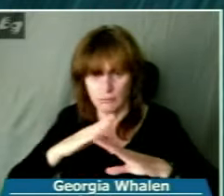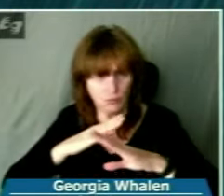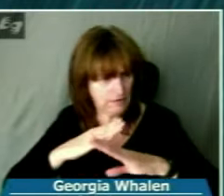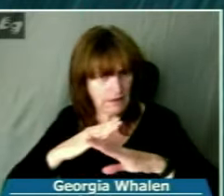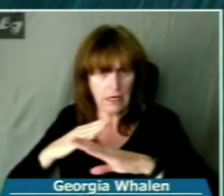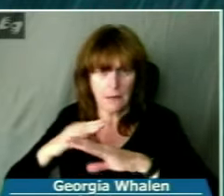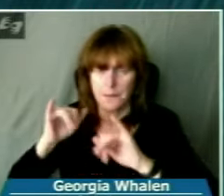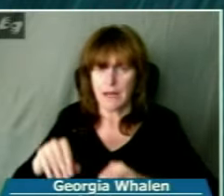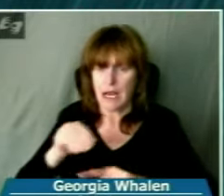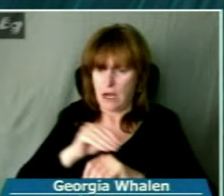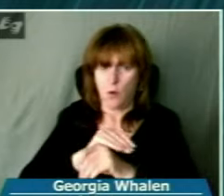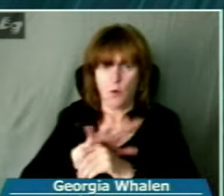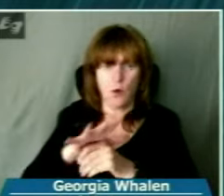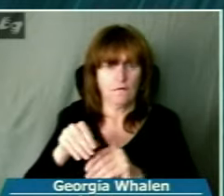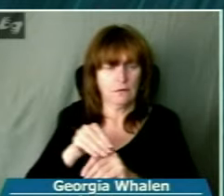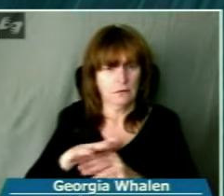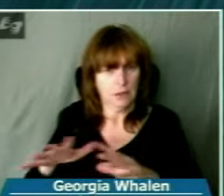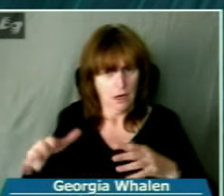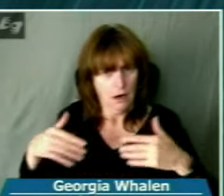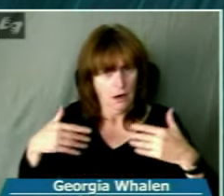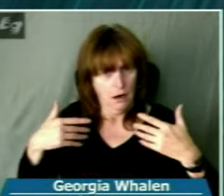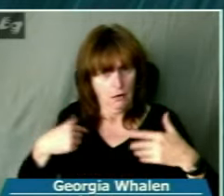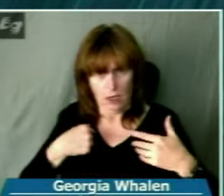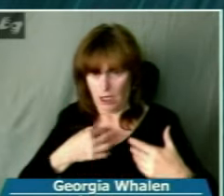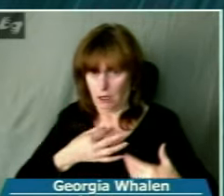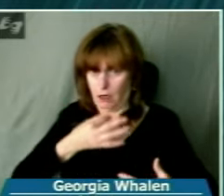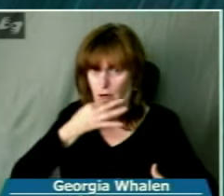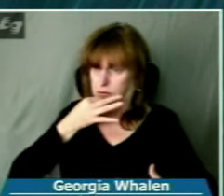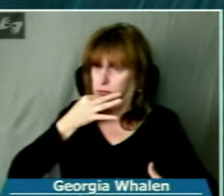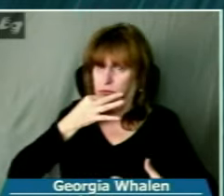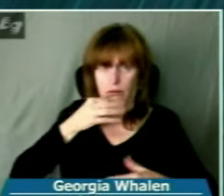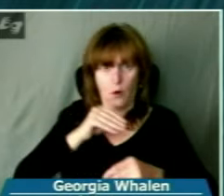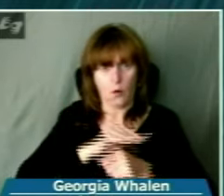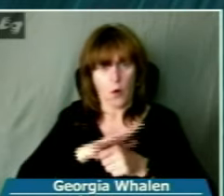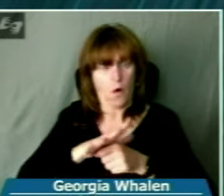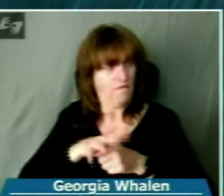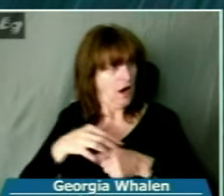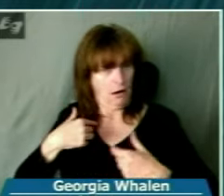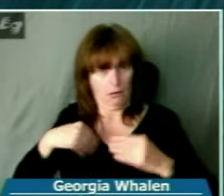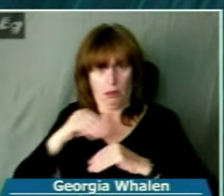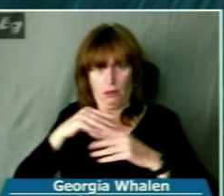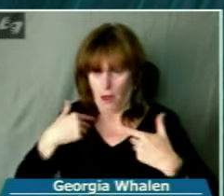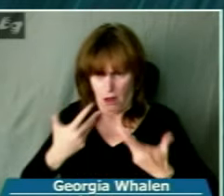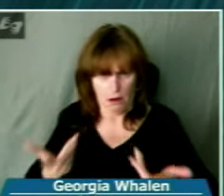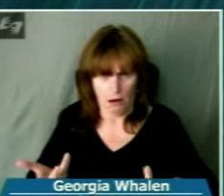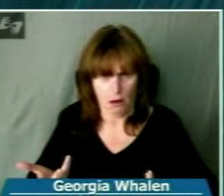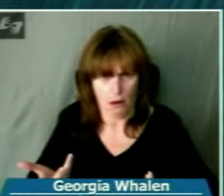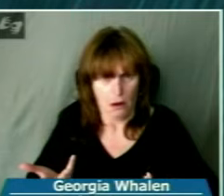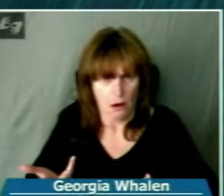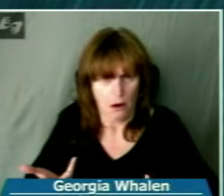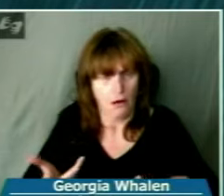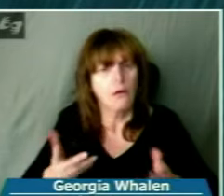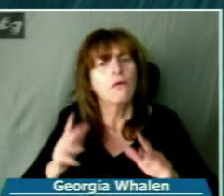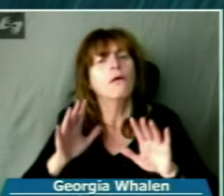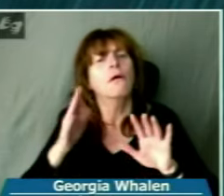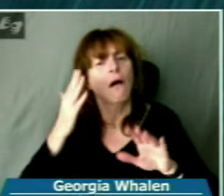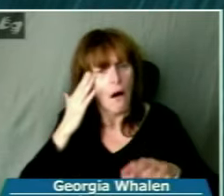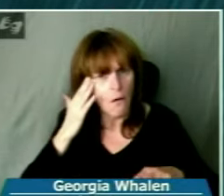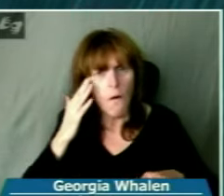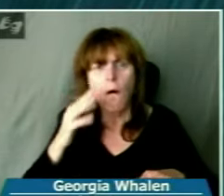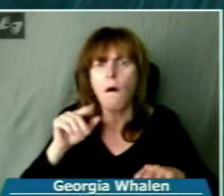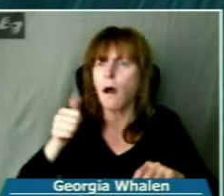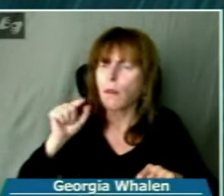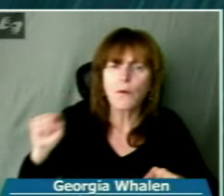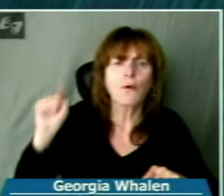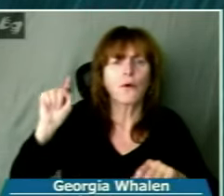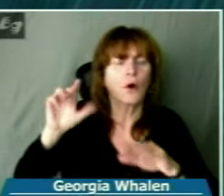We've turned around and been able to keep the virus out of the shelters. Fortunately, that's not the same story that we've got in other parts of our community,